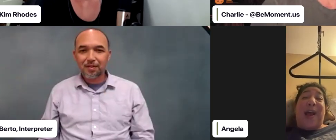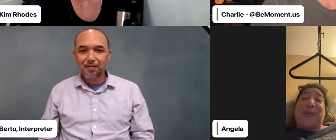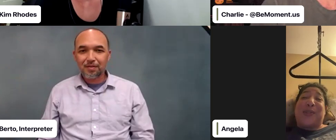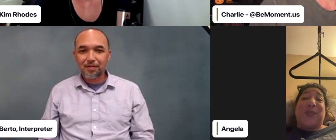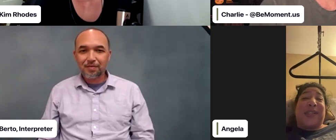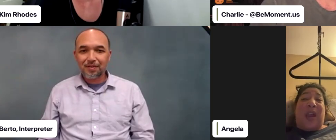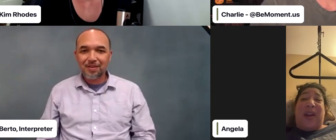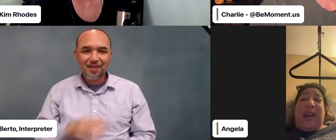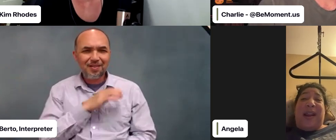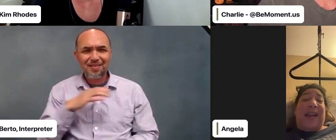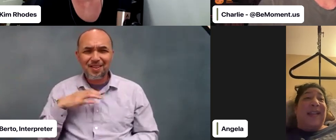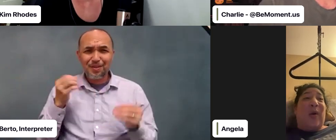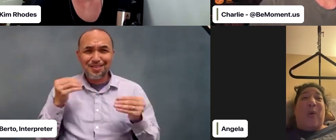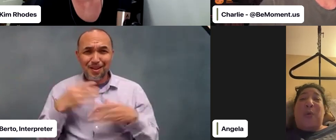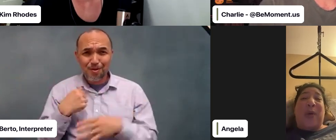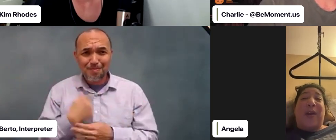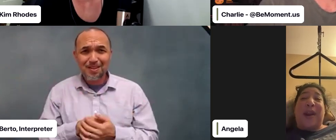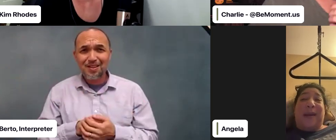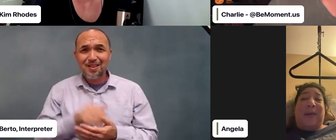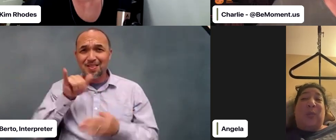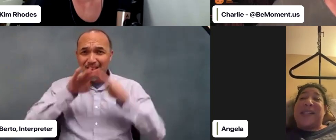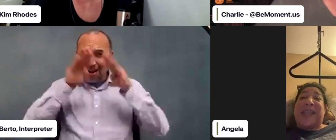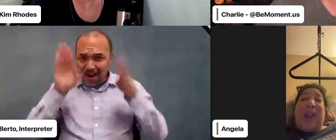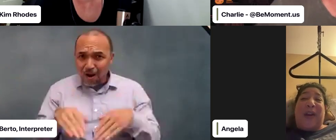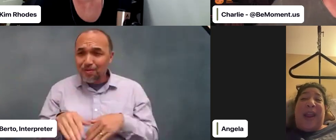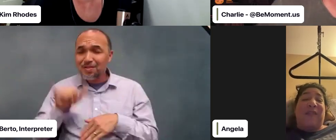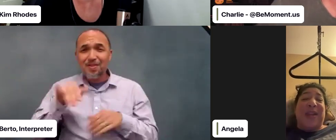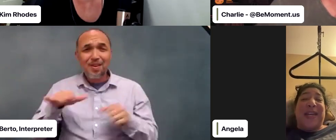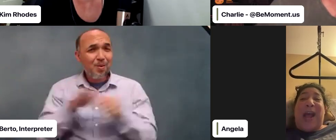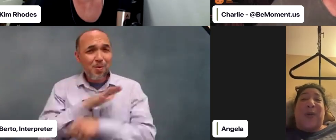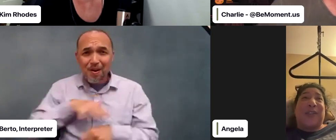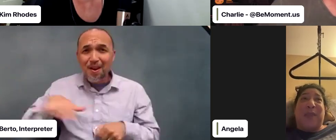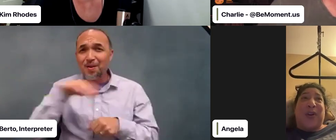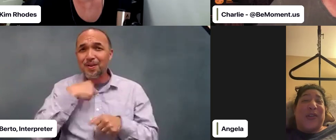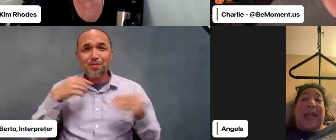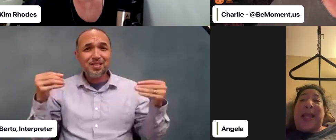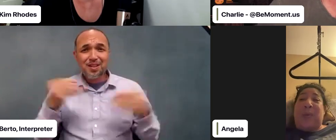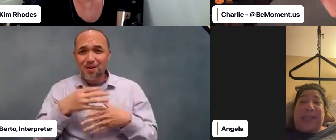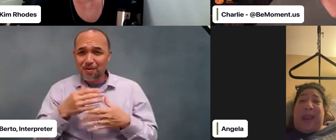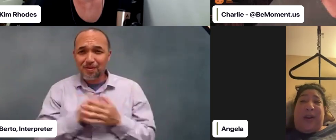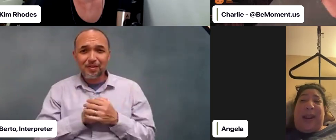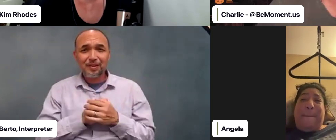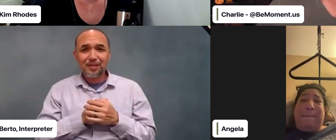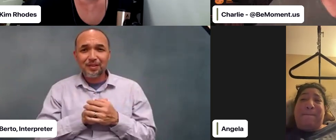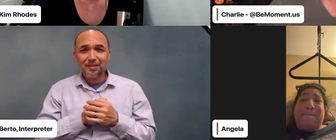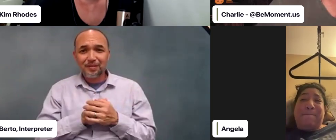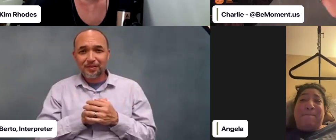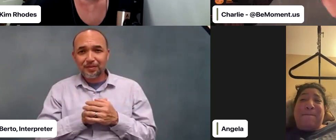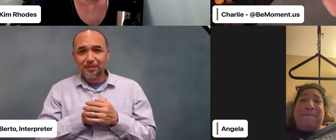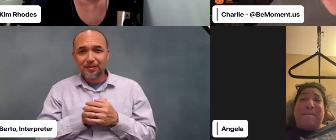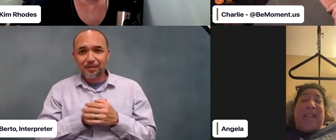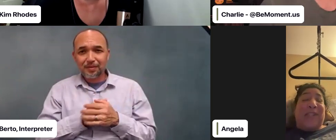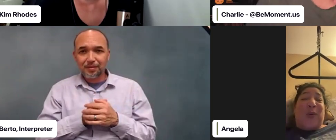That house was scary. That whole area was scary. I've been in House of Mirrors. That was scary.